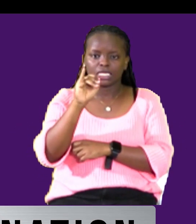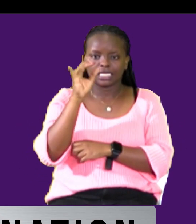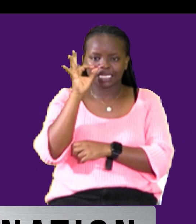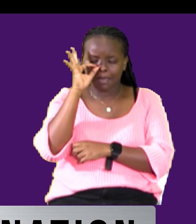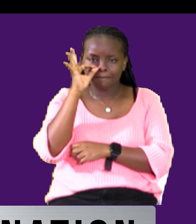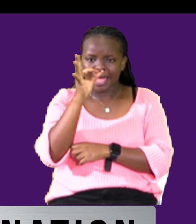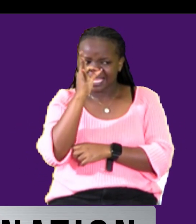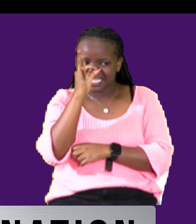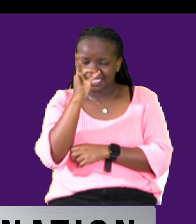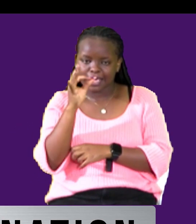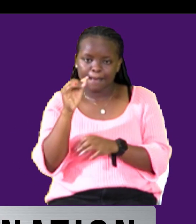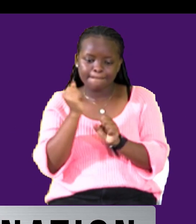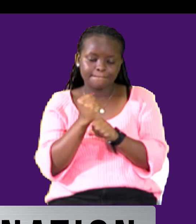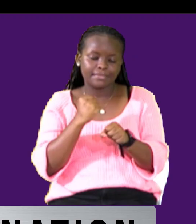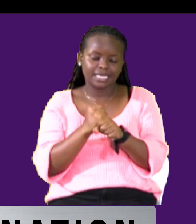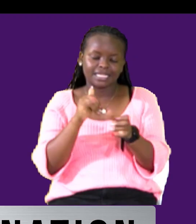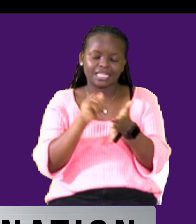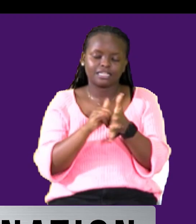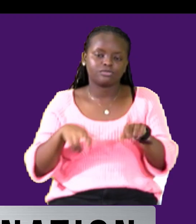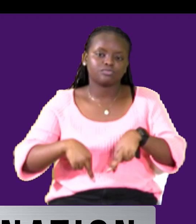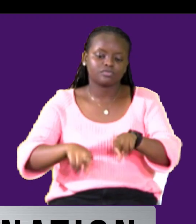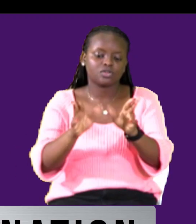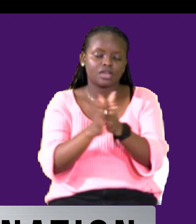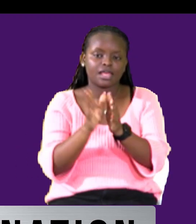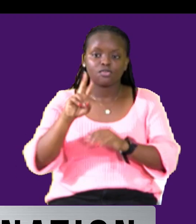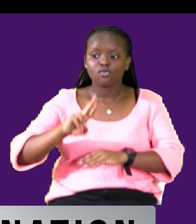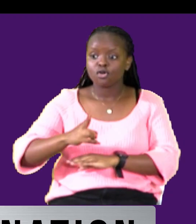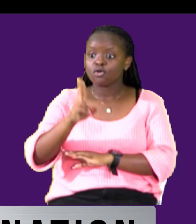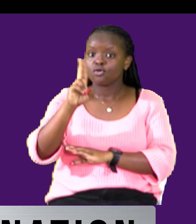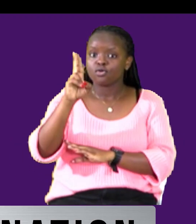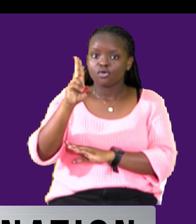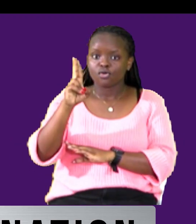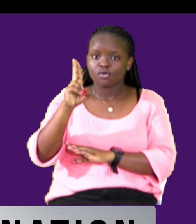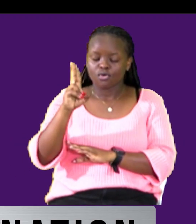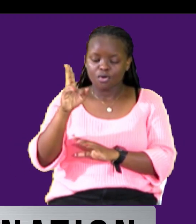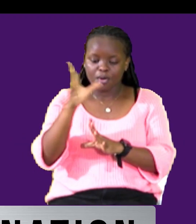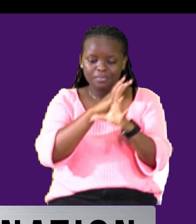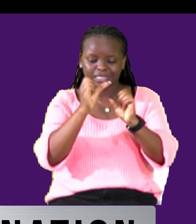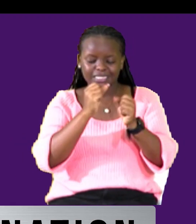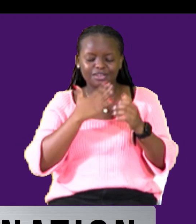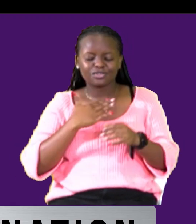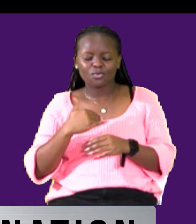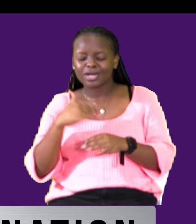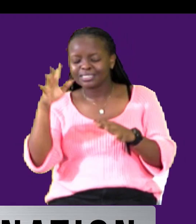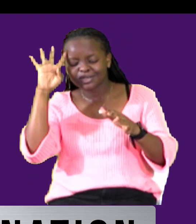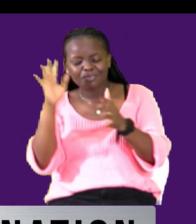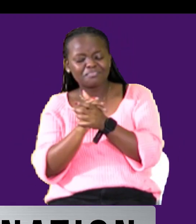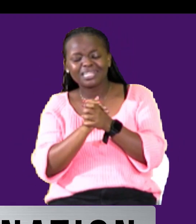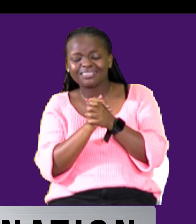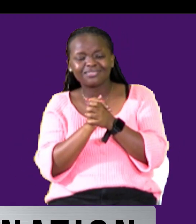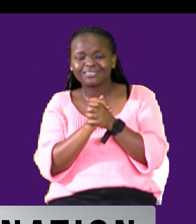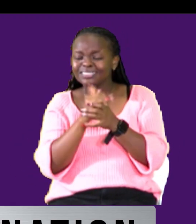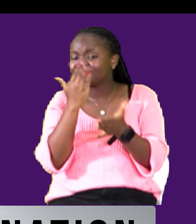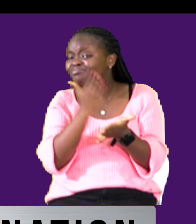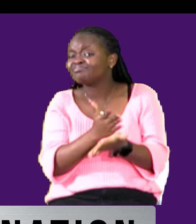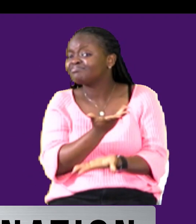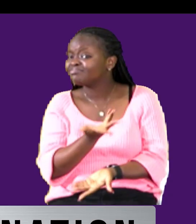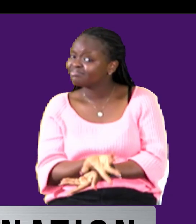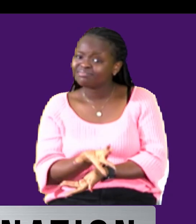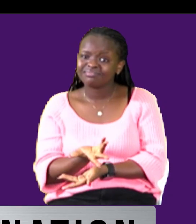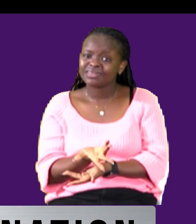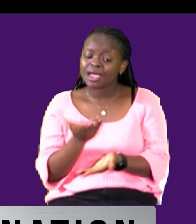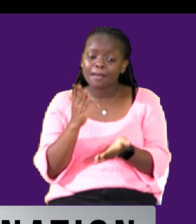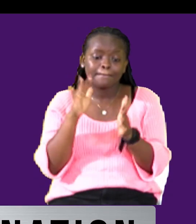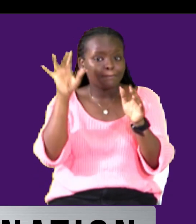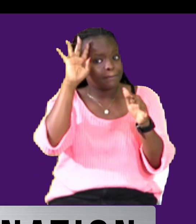barabara. And Uhuru. This is a president that people anataka watu wamuamini. Does it really make sense? What